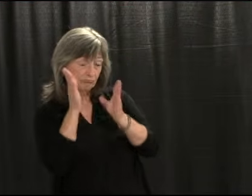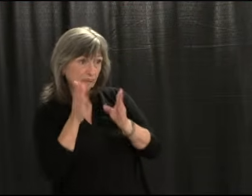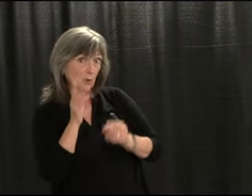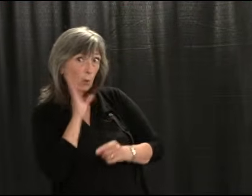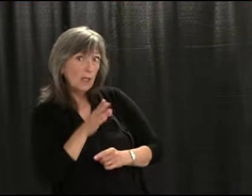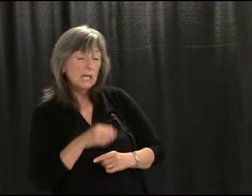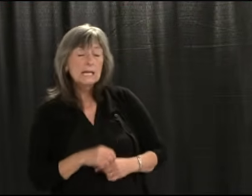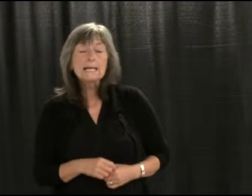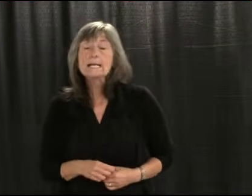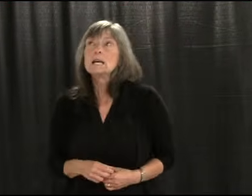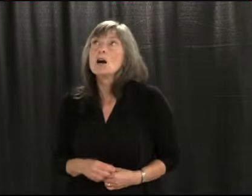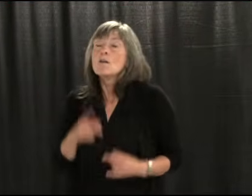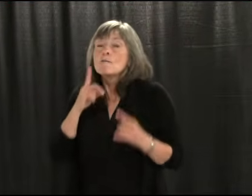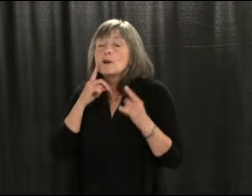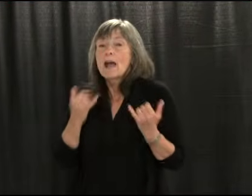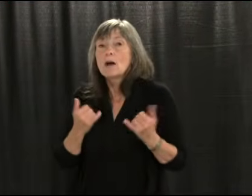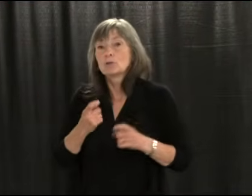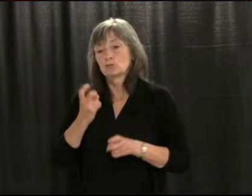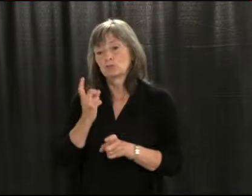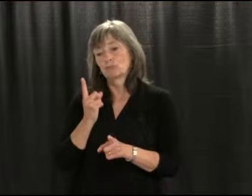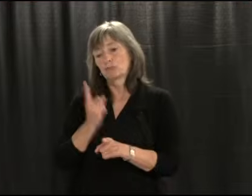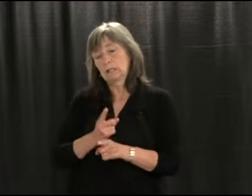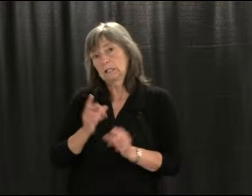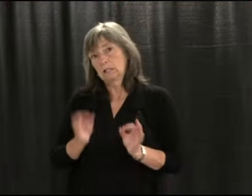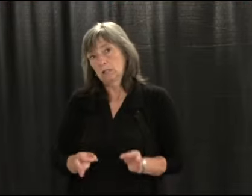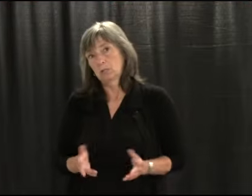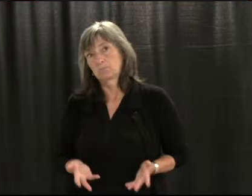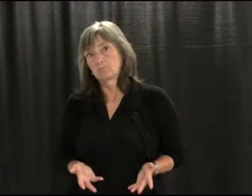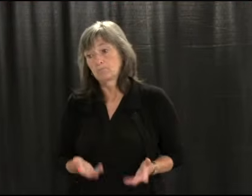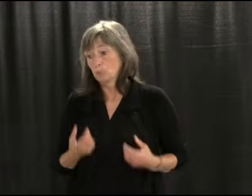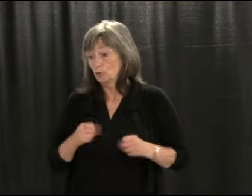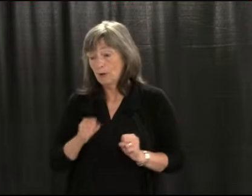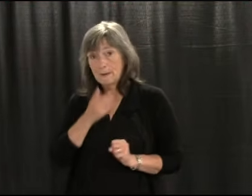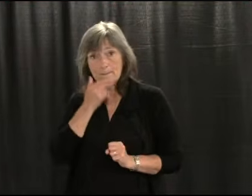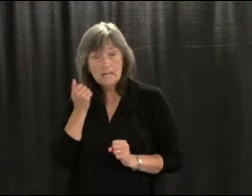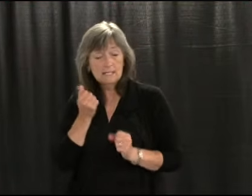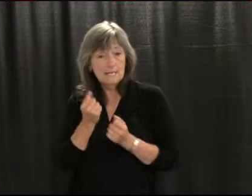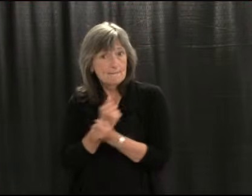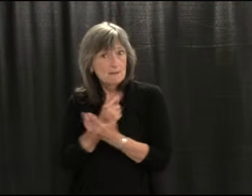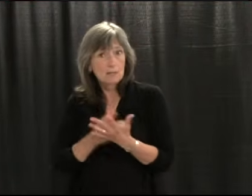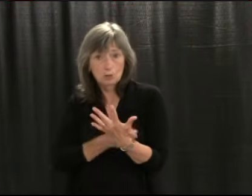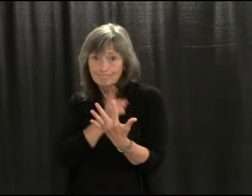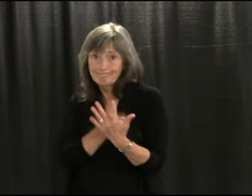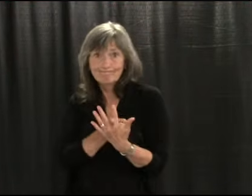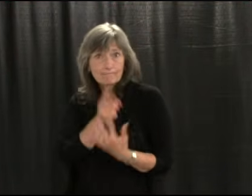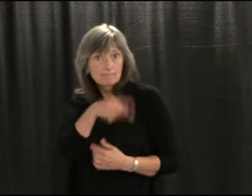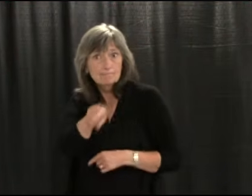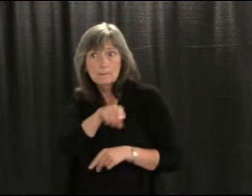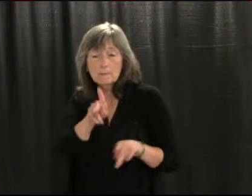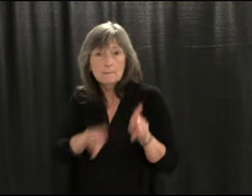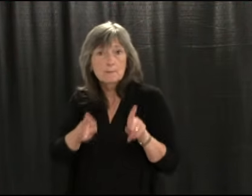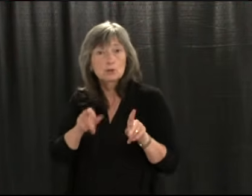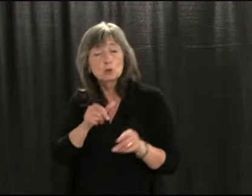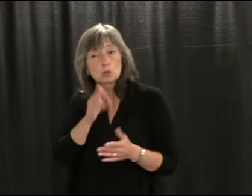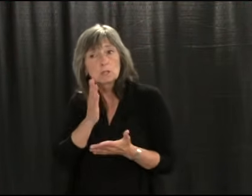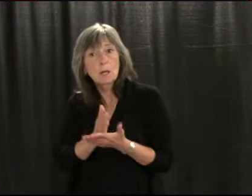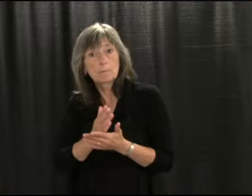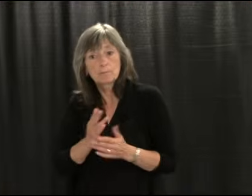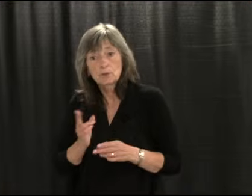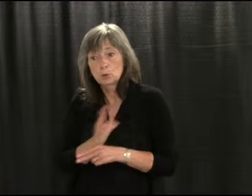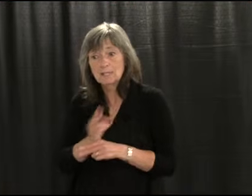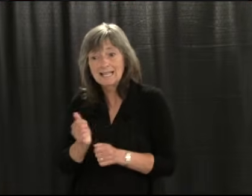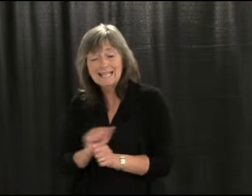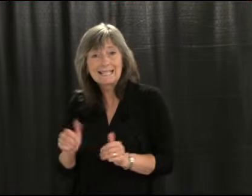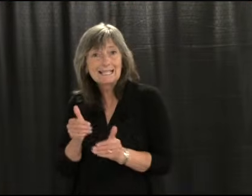I think it's the right thing to do right now, and we need to continue to make sure we do everything we can to get the message out there. And I don't know if extra